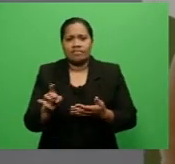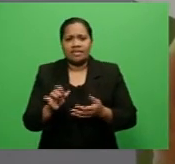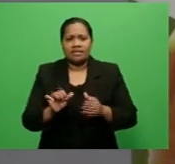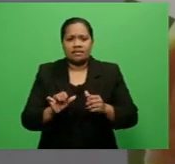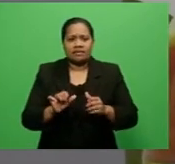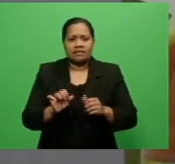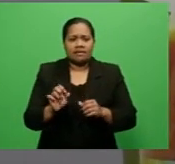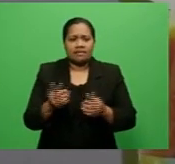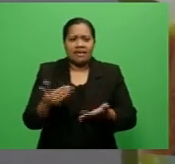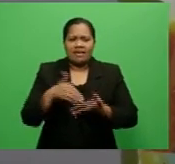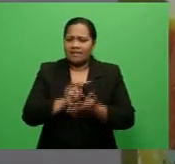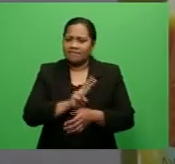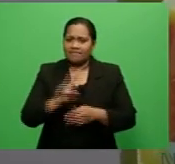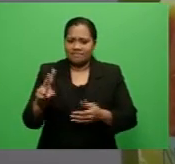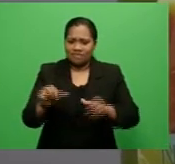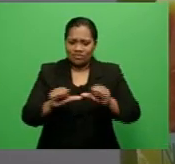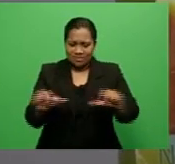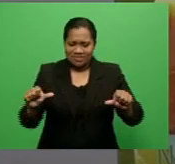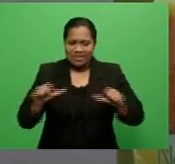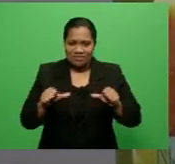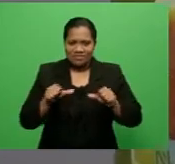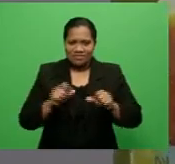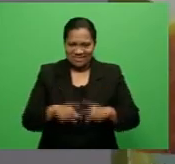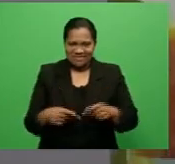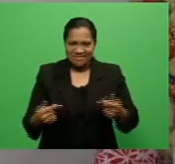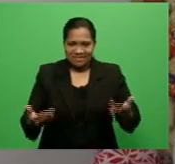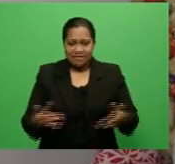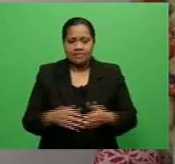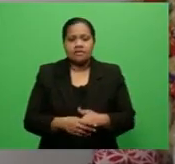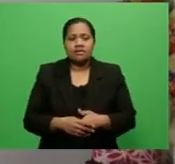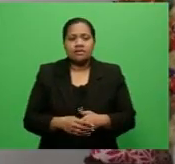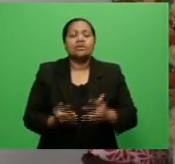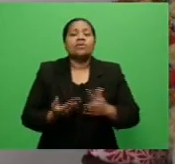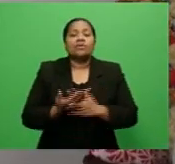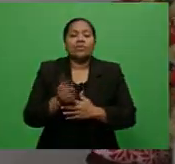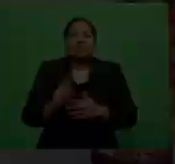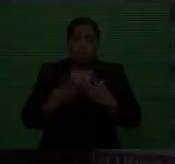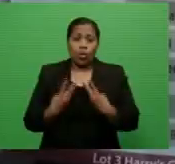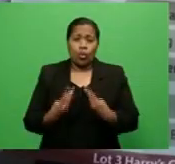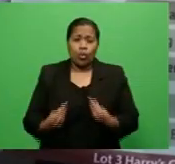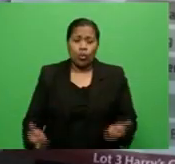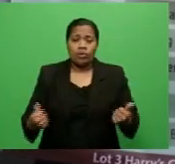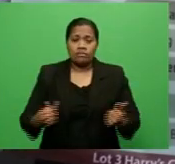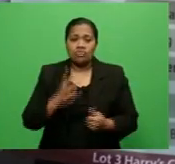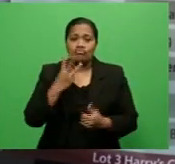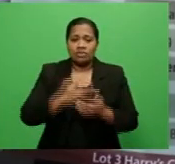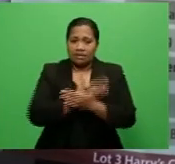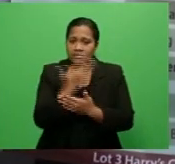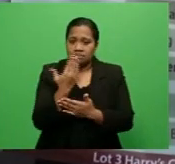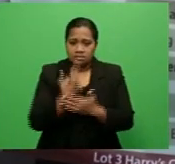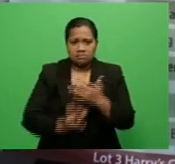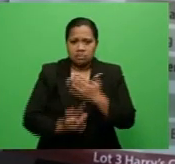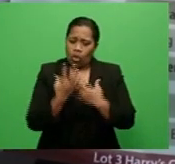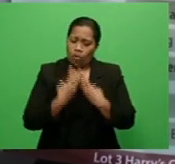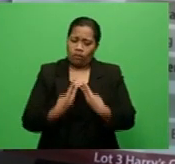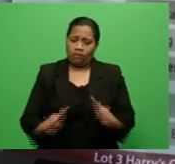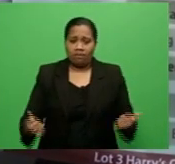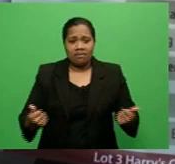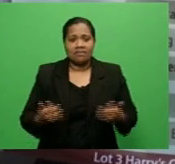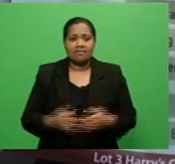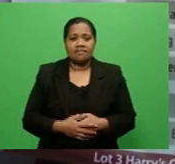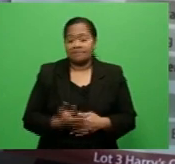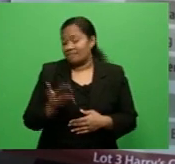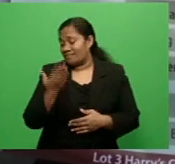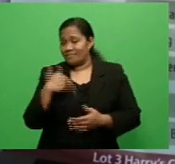value to agricultural produce through agro-processing. This wellness center started operation last